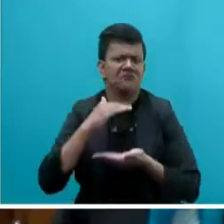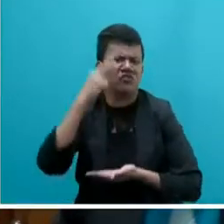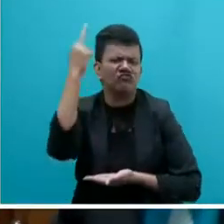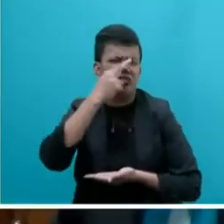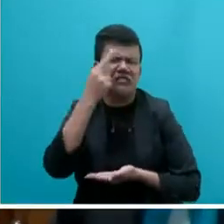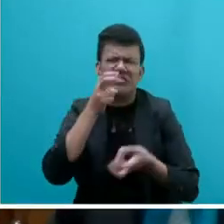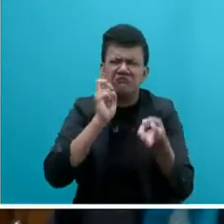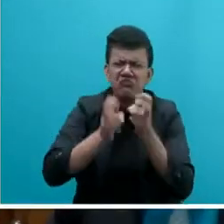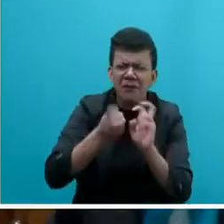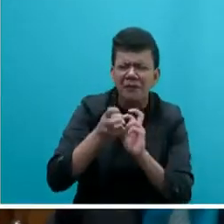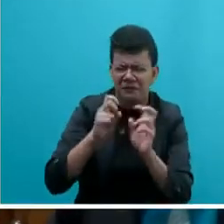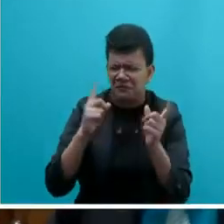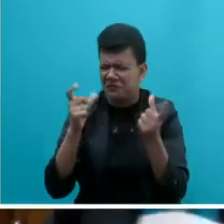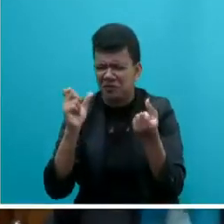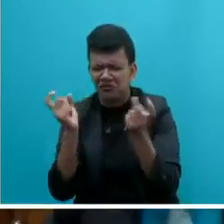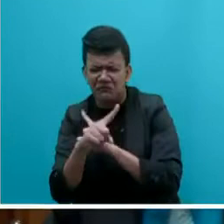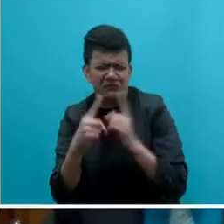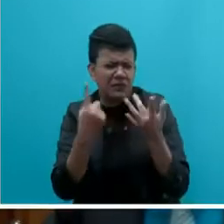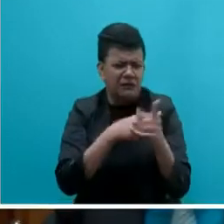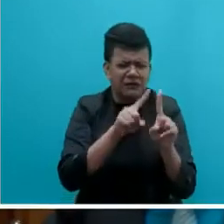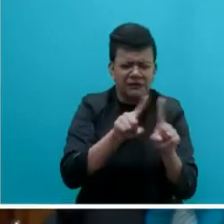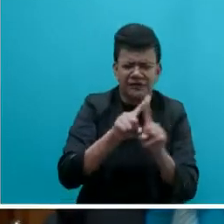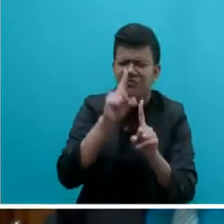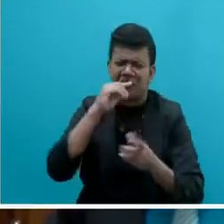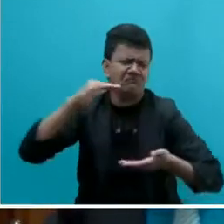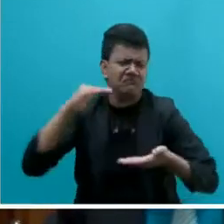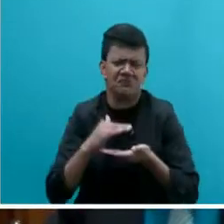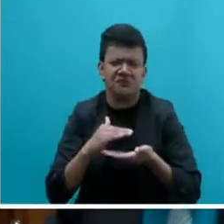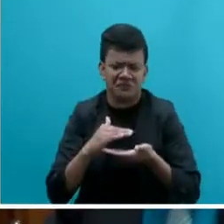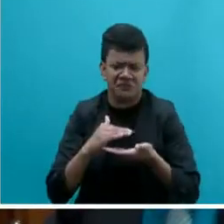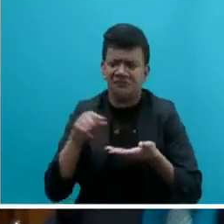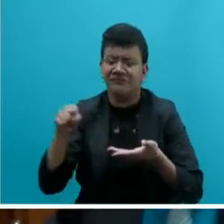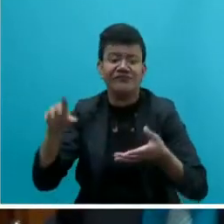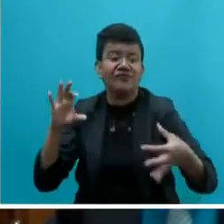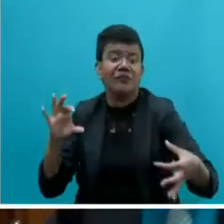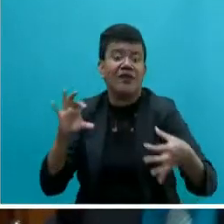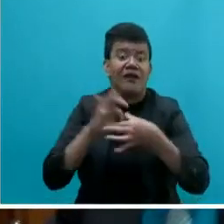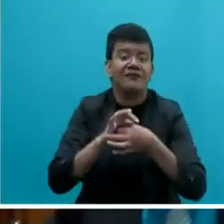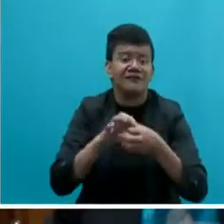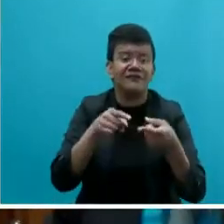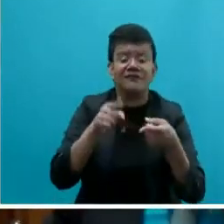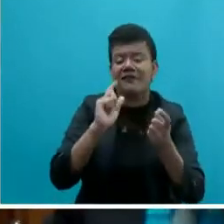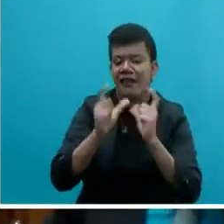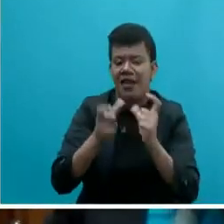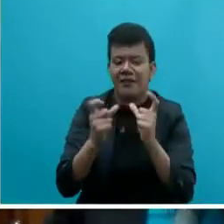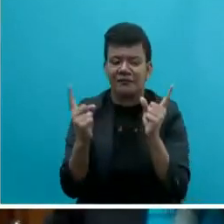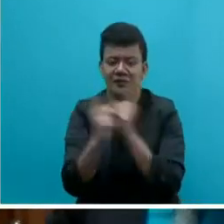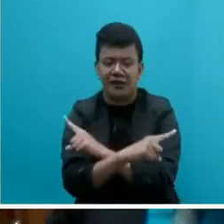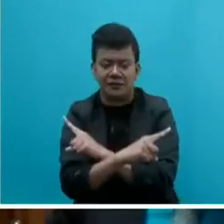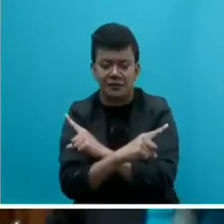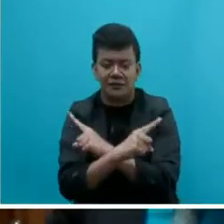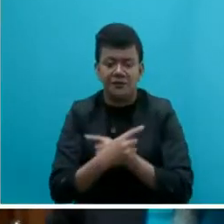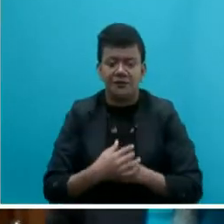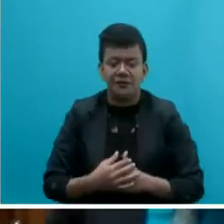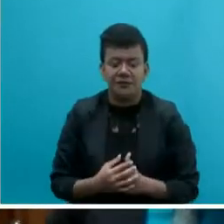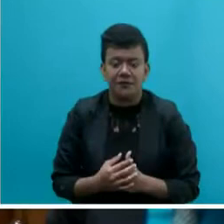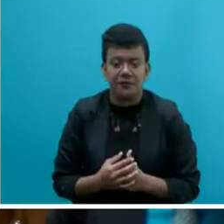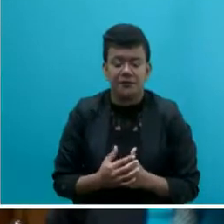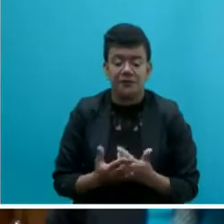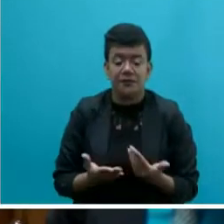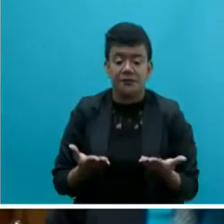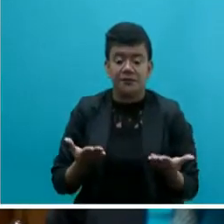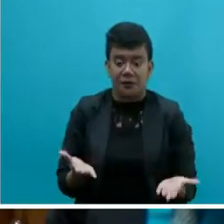related adversities. Honourable Speaker, waterways and environment are central in contributing to the achievements of all the NDP